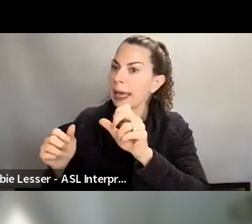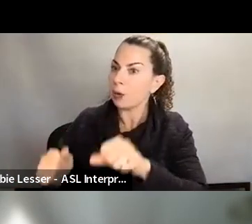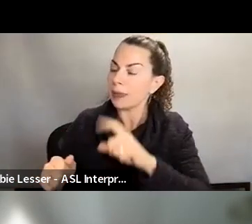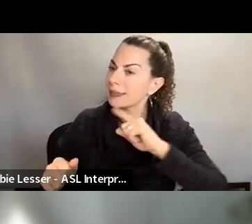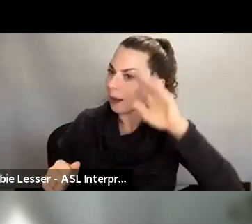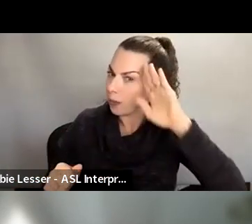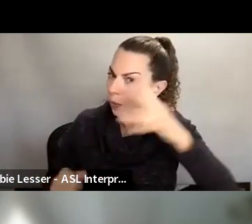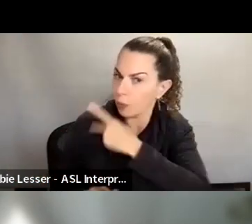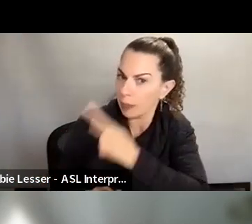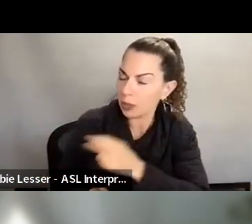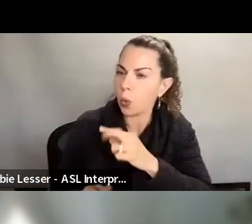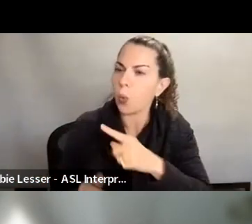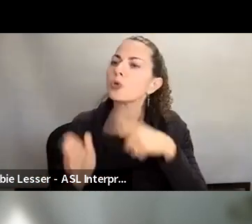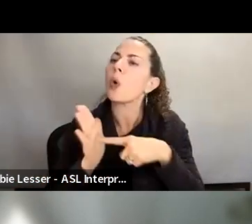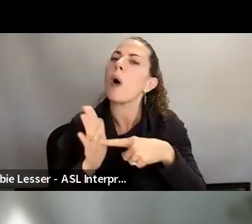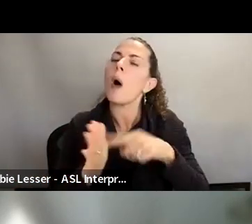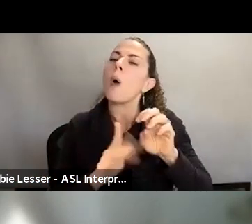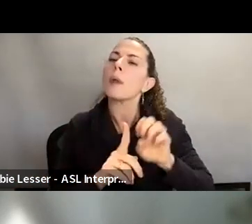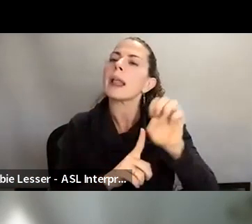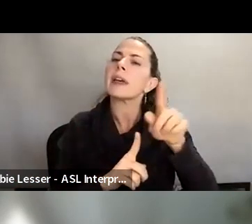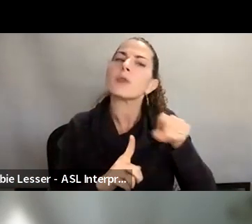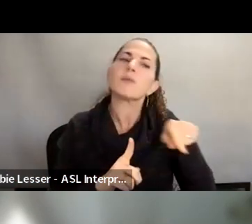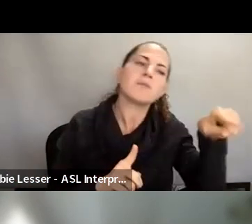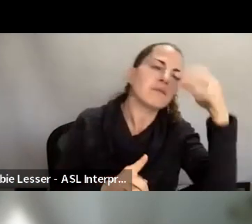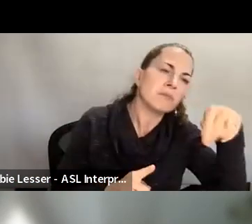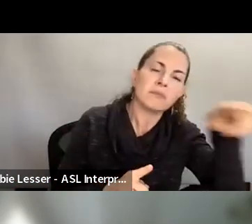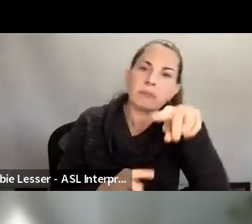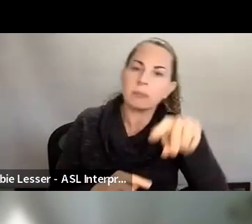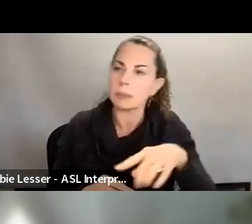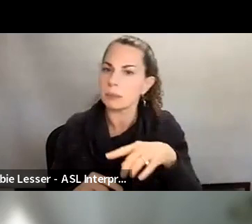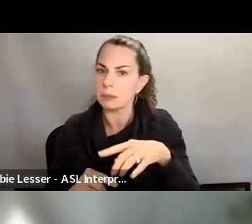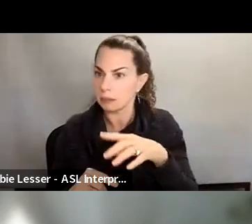patient or to say, oh no, the elevator's down, go around the corner, you know,